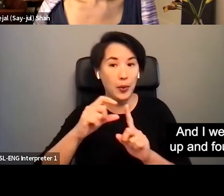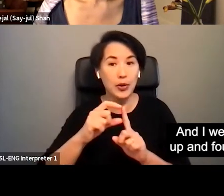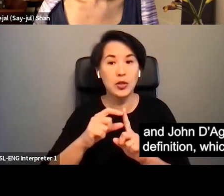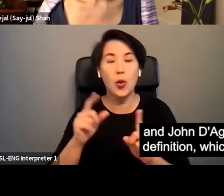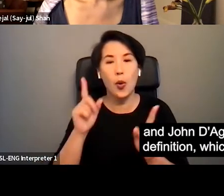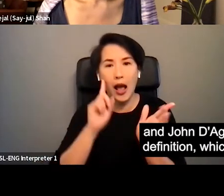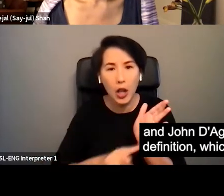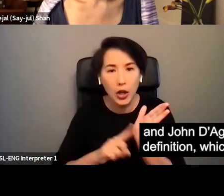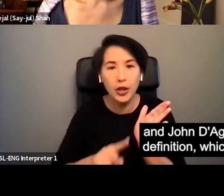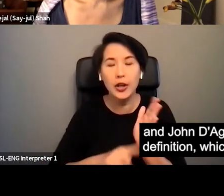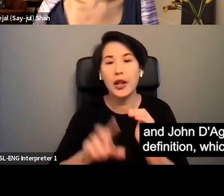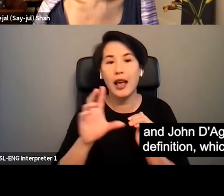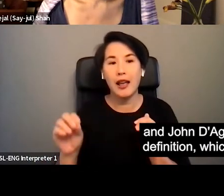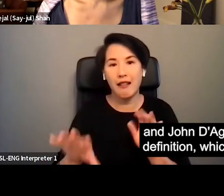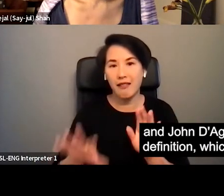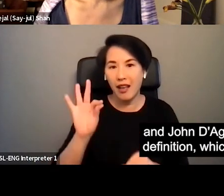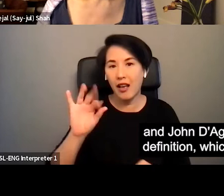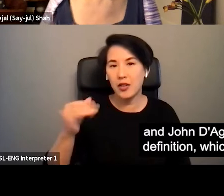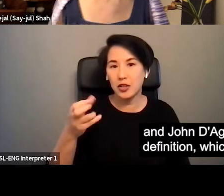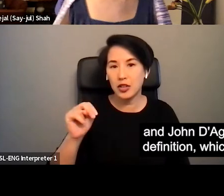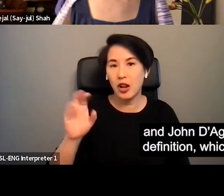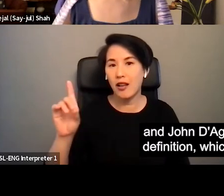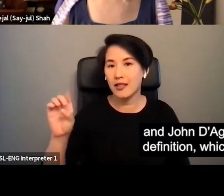Deborah Tall and John DeGatta's really